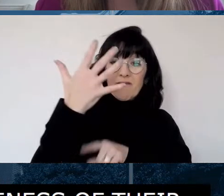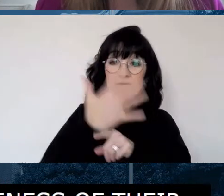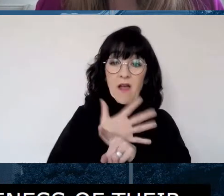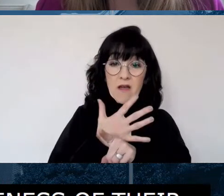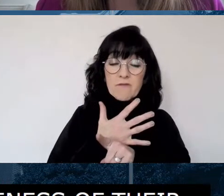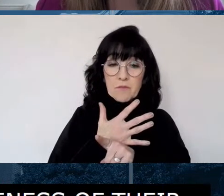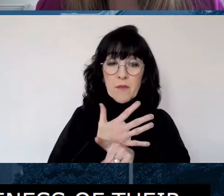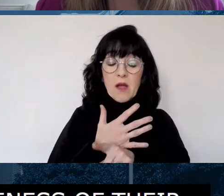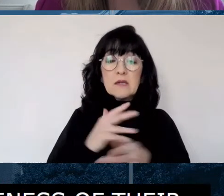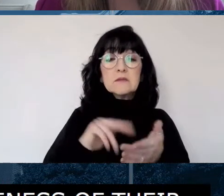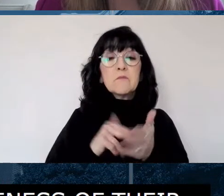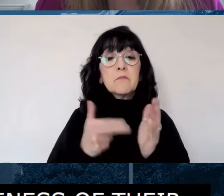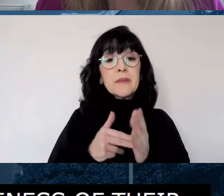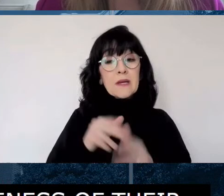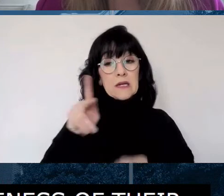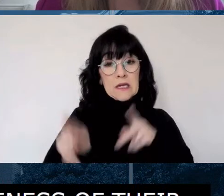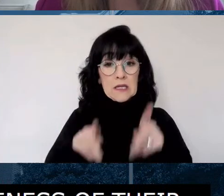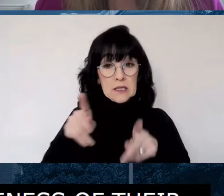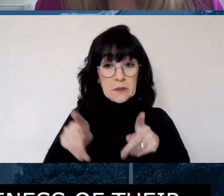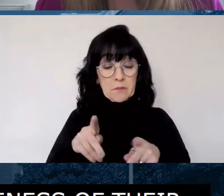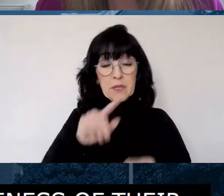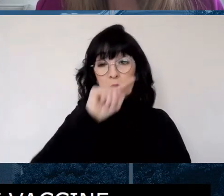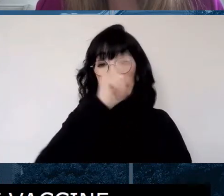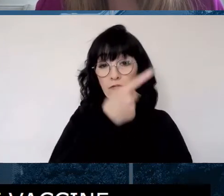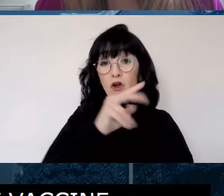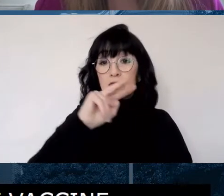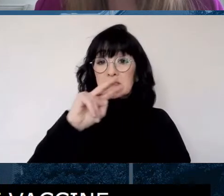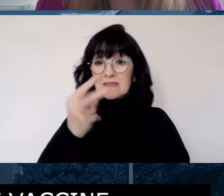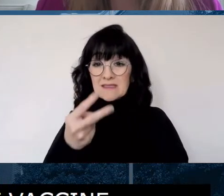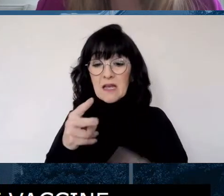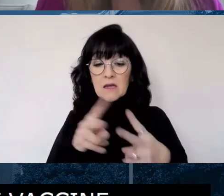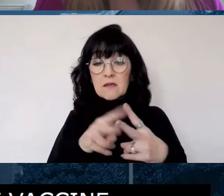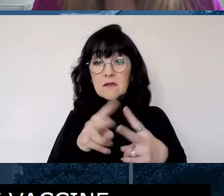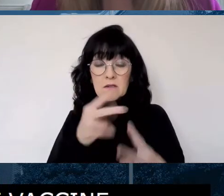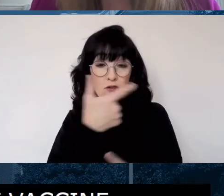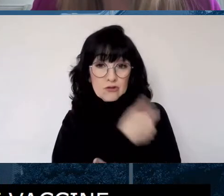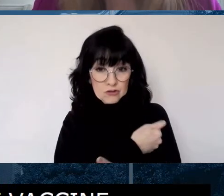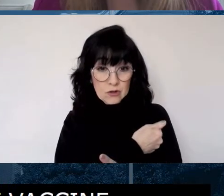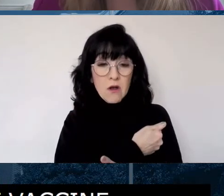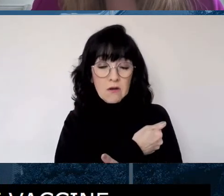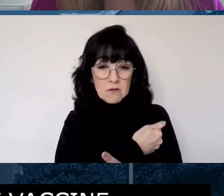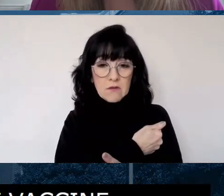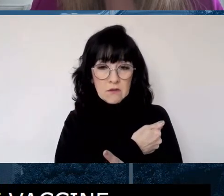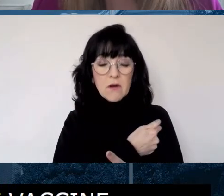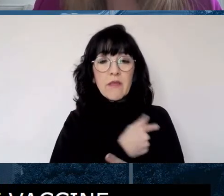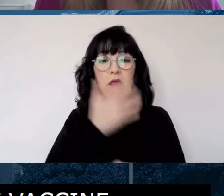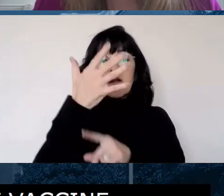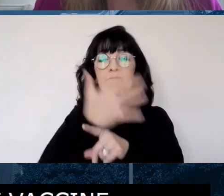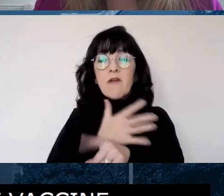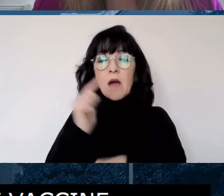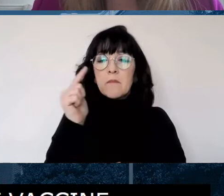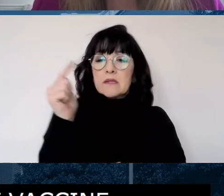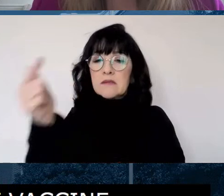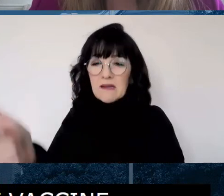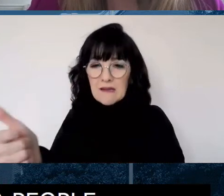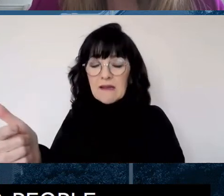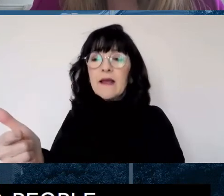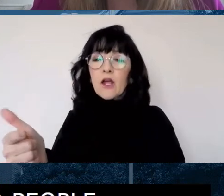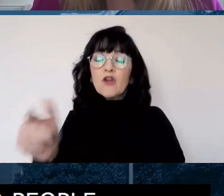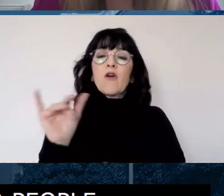people completed their initial 2-dose series of the vaccine. So this isn't new data. We've talked about this